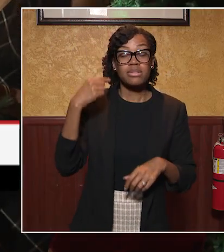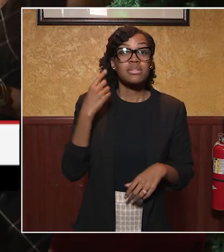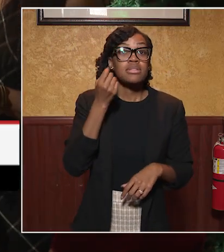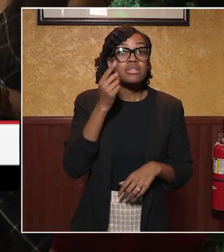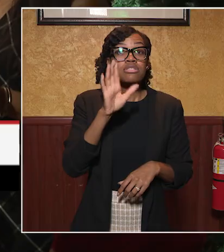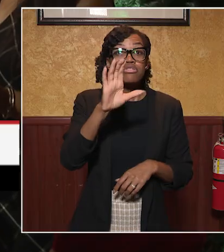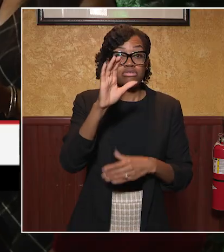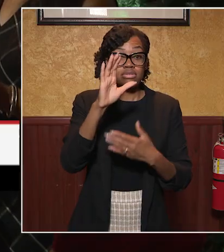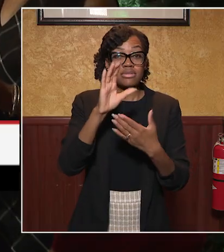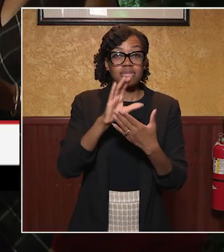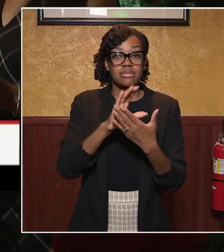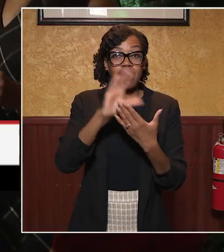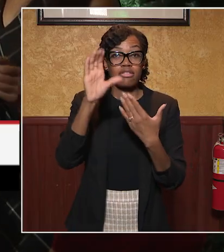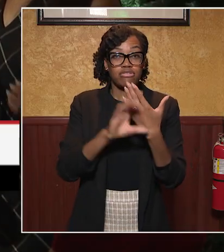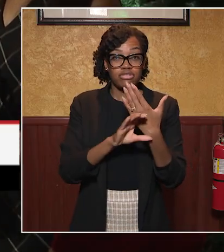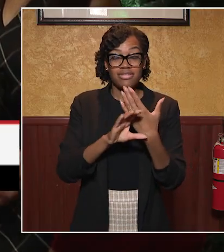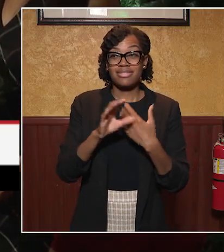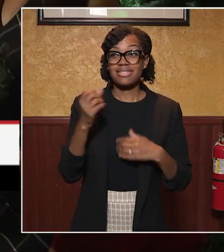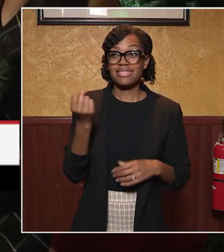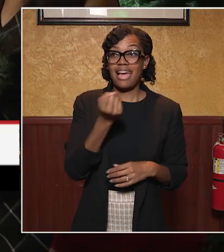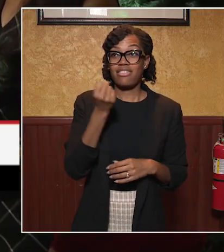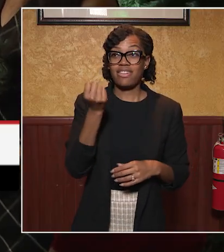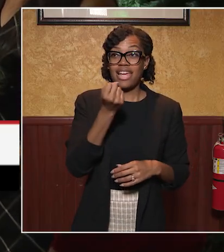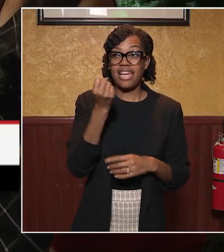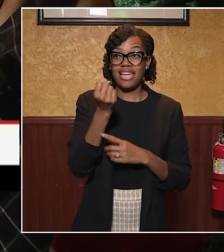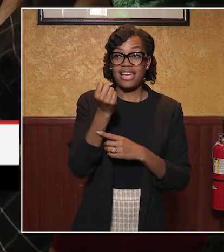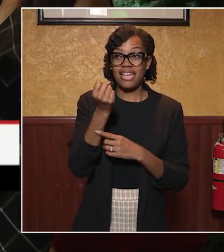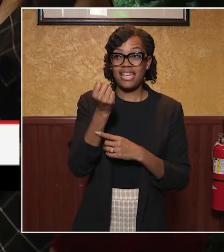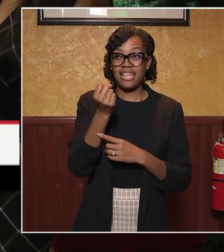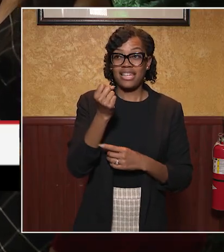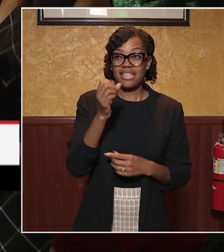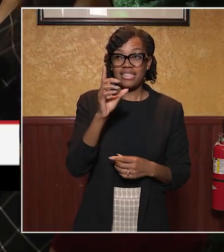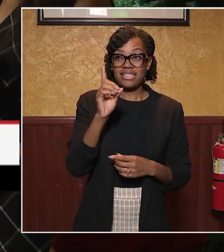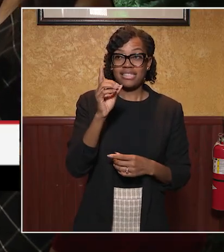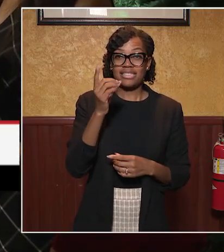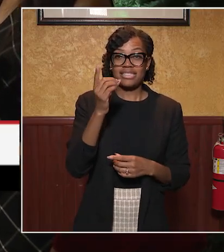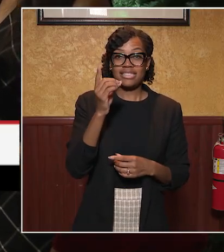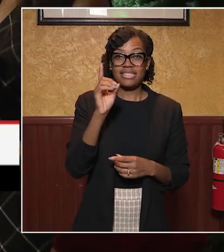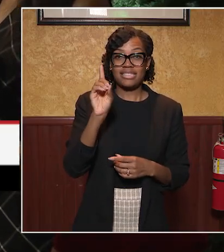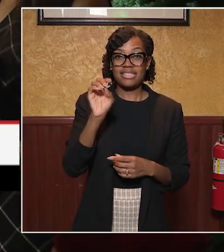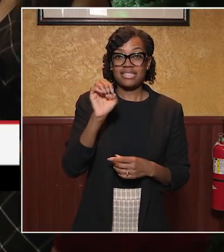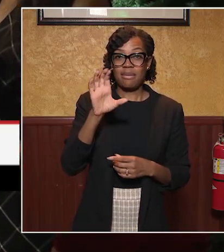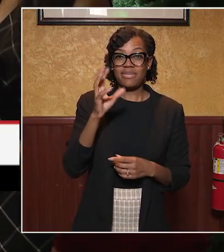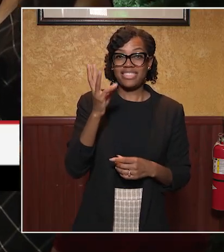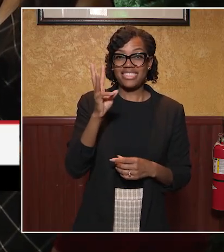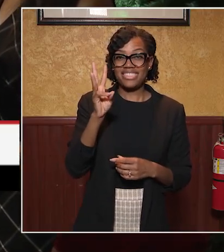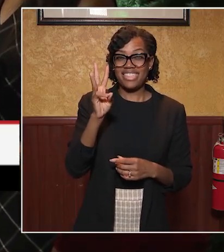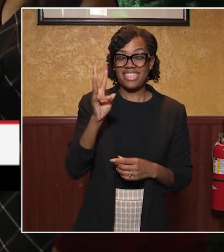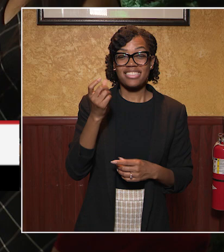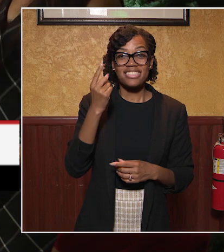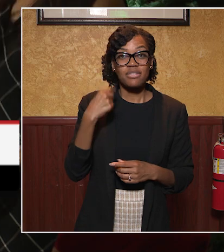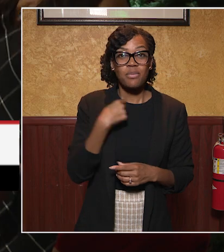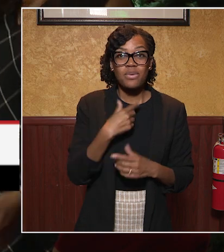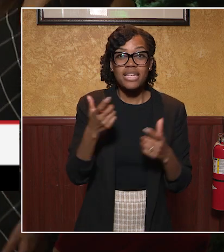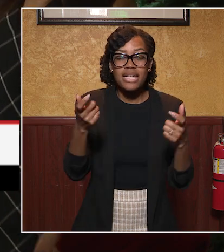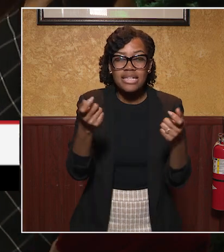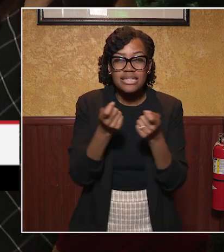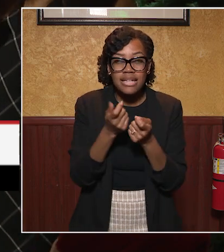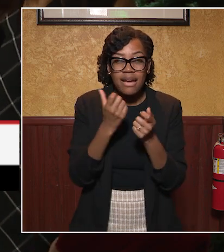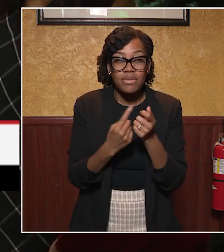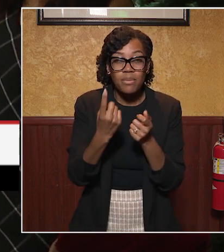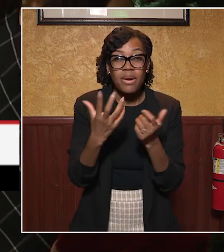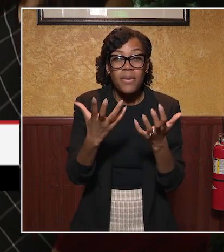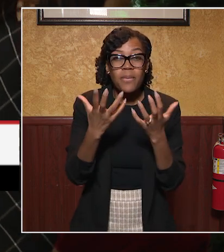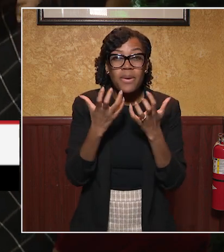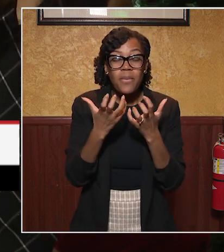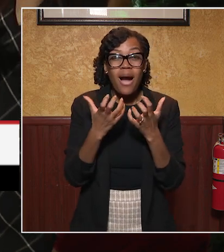need everybody in this room's help to make history, because we are going for a Guinness World Record for the most people in the world